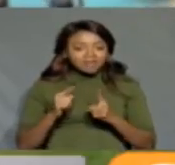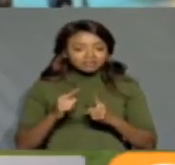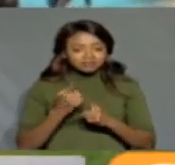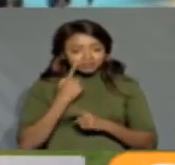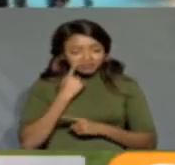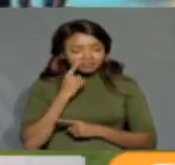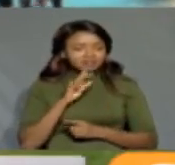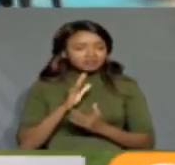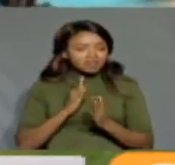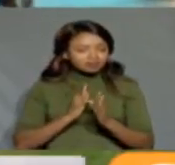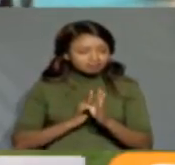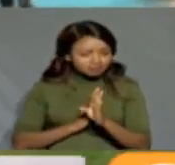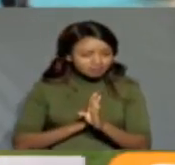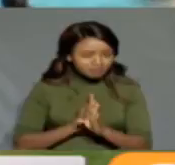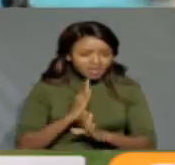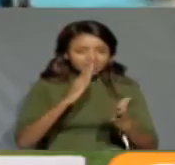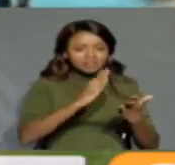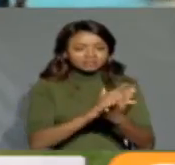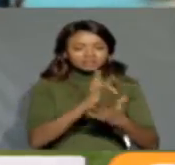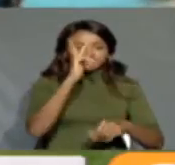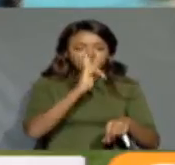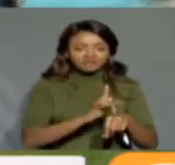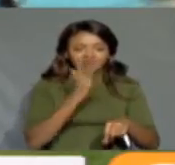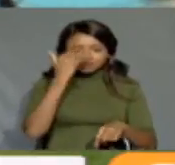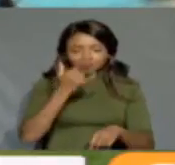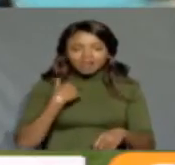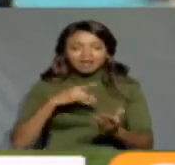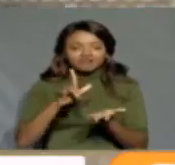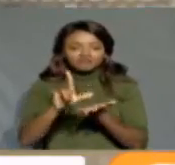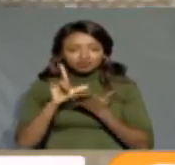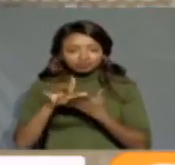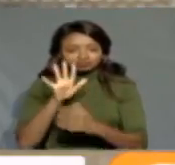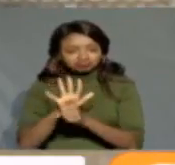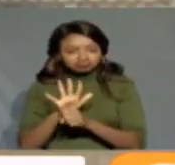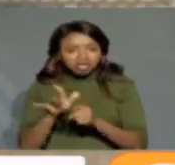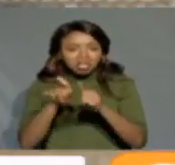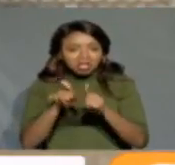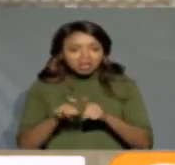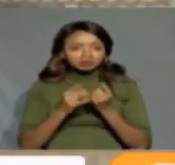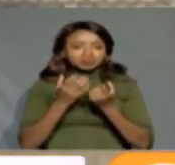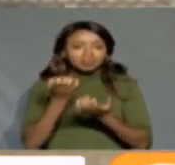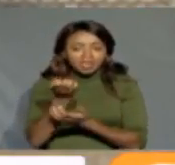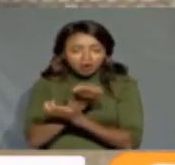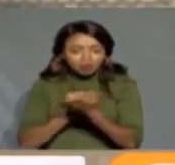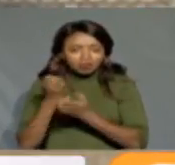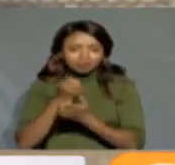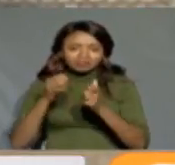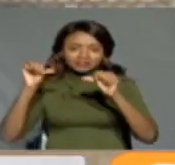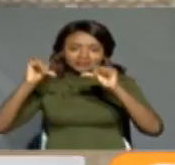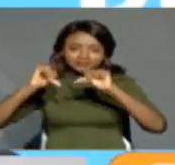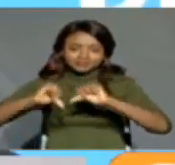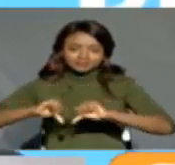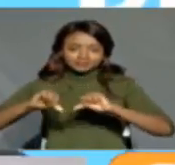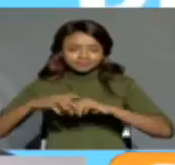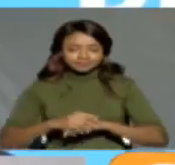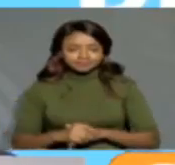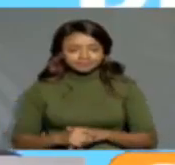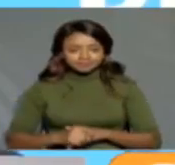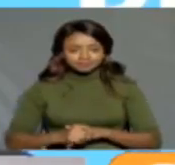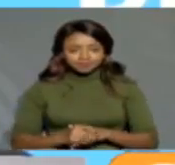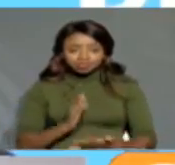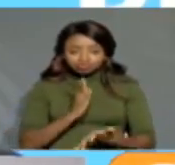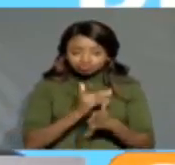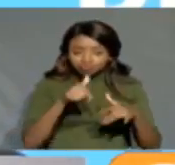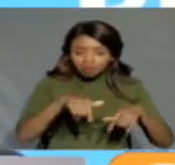estate sector is affected by ongoing credit squeeze as well as the poor economic run. Land is